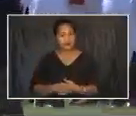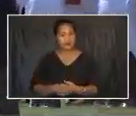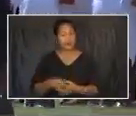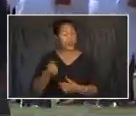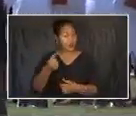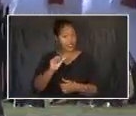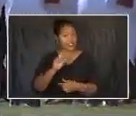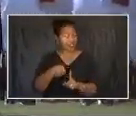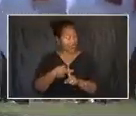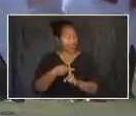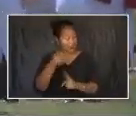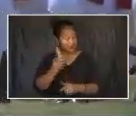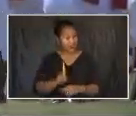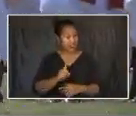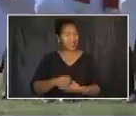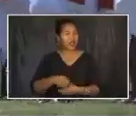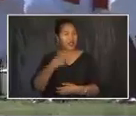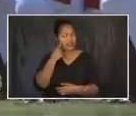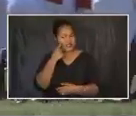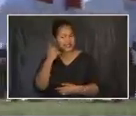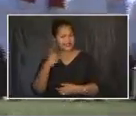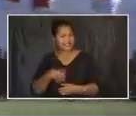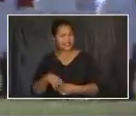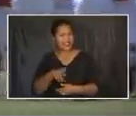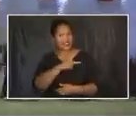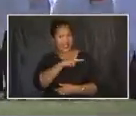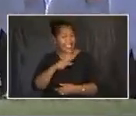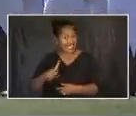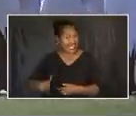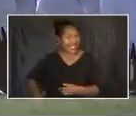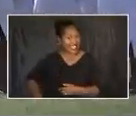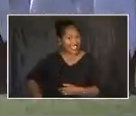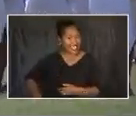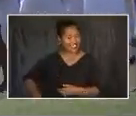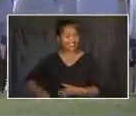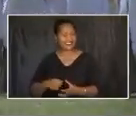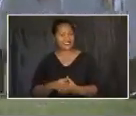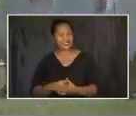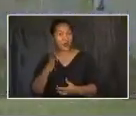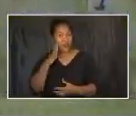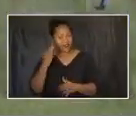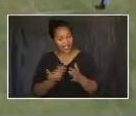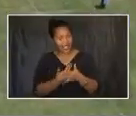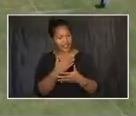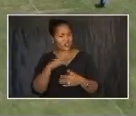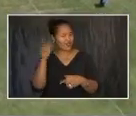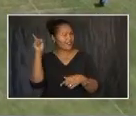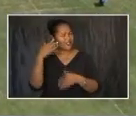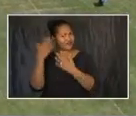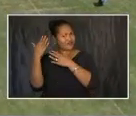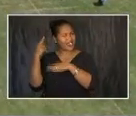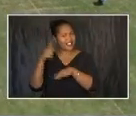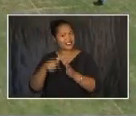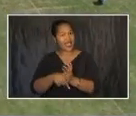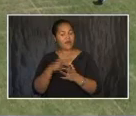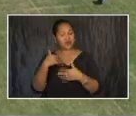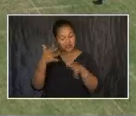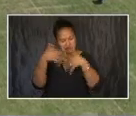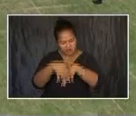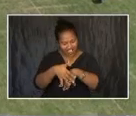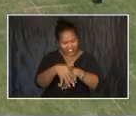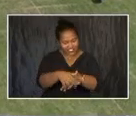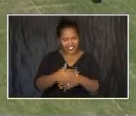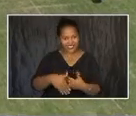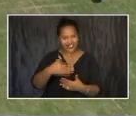today. Normally, the kings or royalty or emperors of that time would march in front of